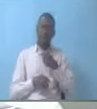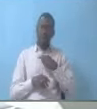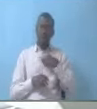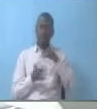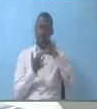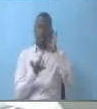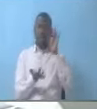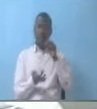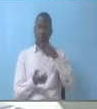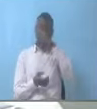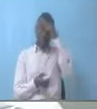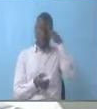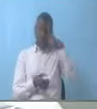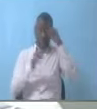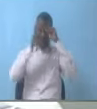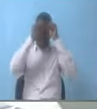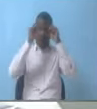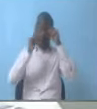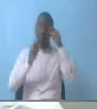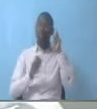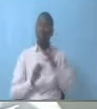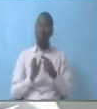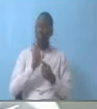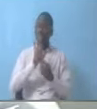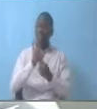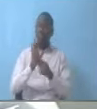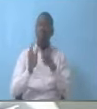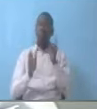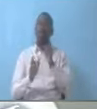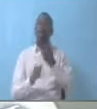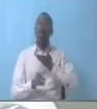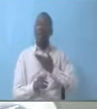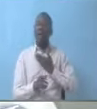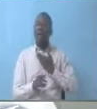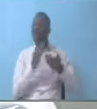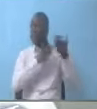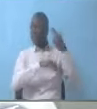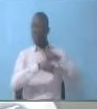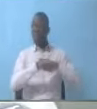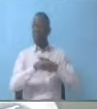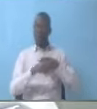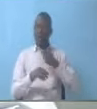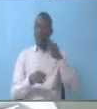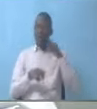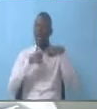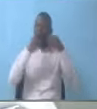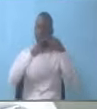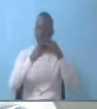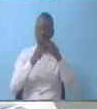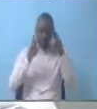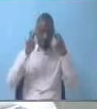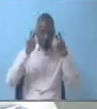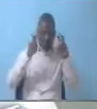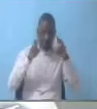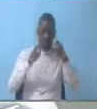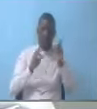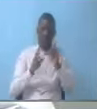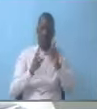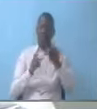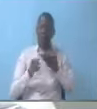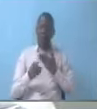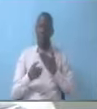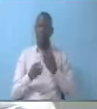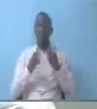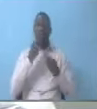ci nguur gi nga feñal li nga xamne modi sa am jamono bobu te buñ toge ab diri tamit ñu dal di ko setat and at page